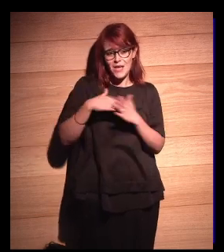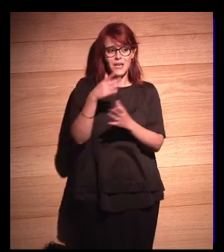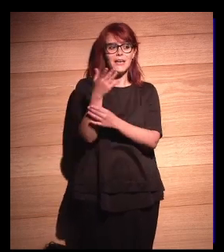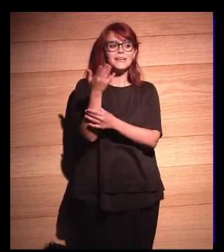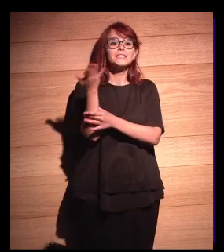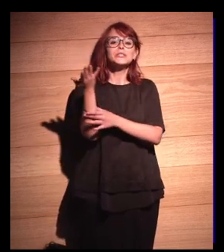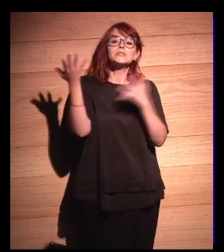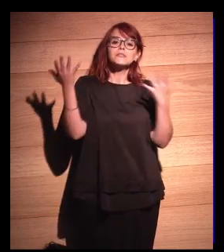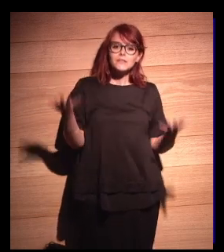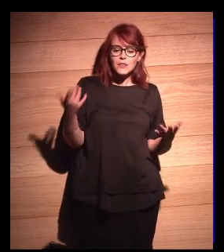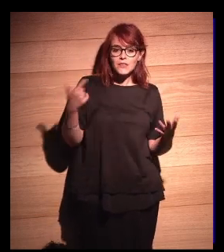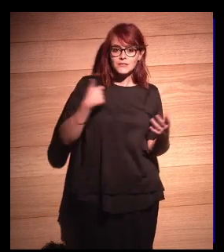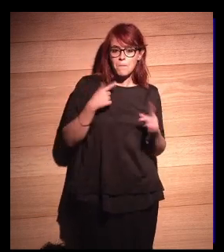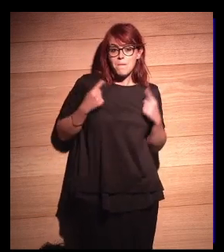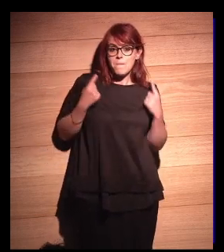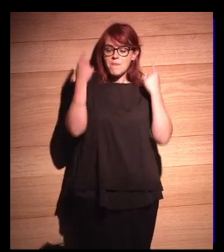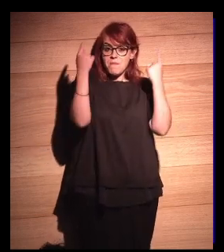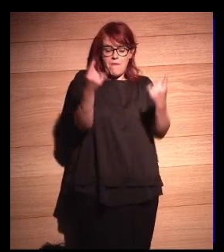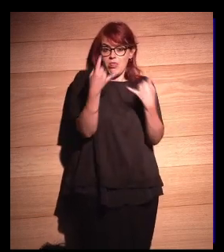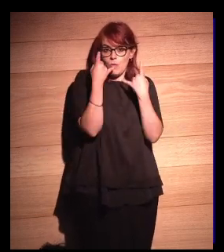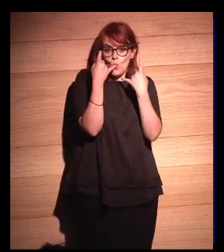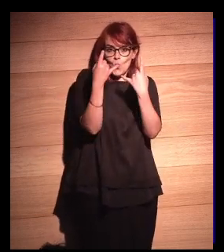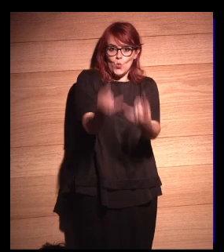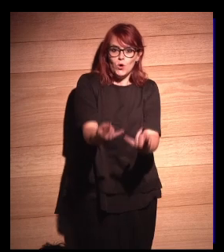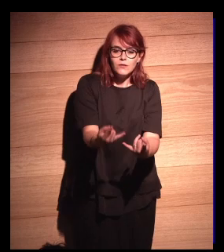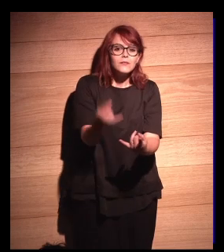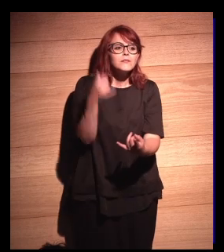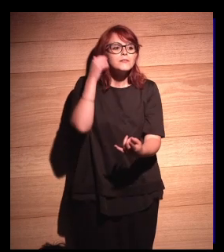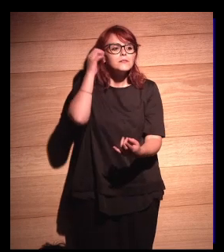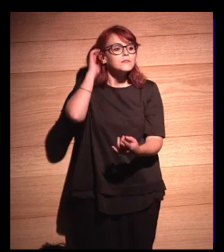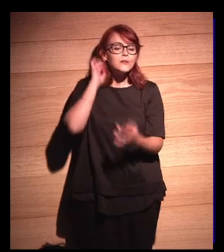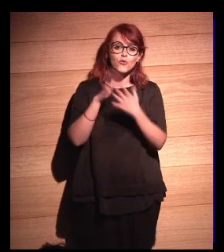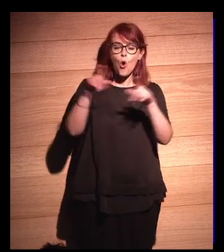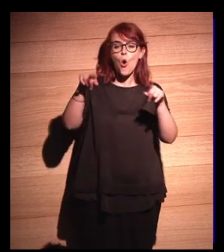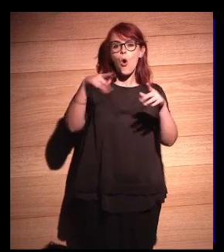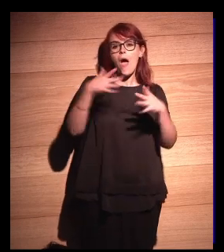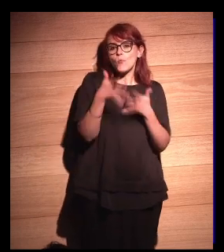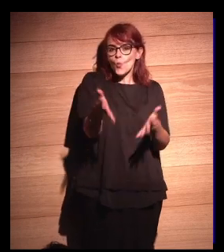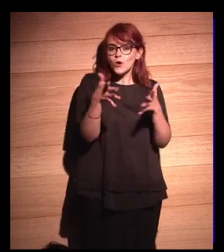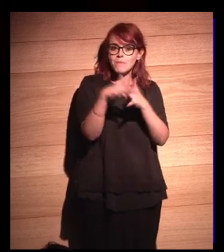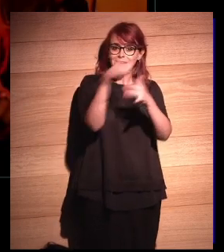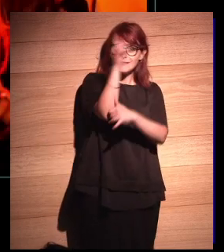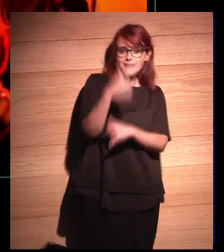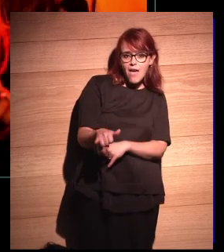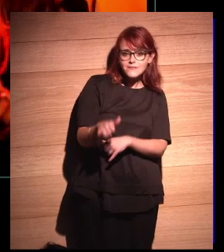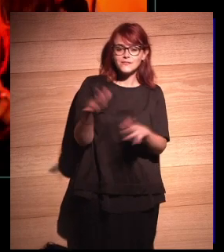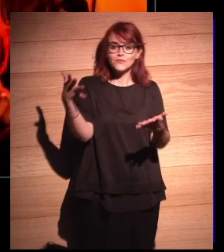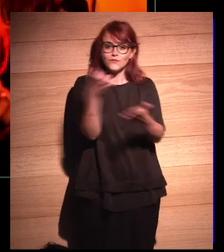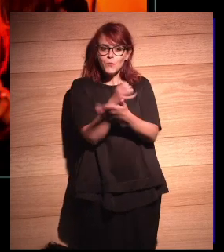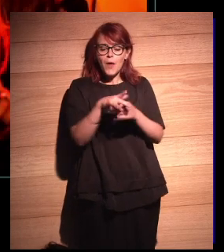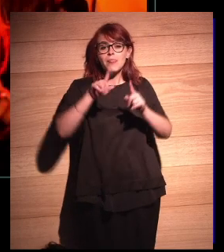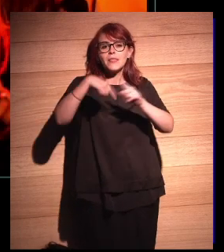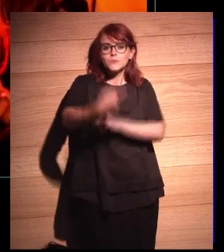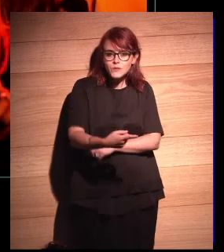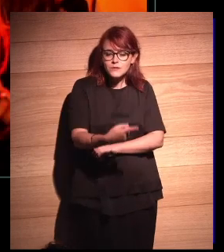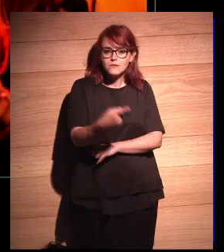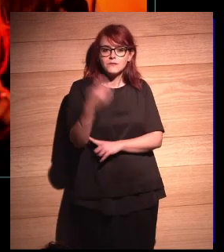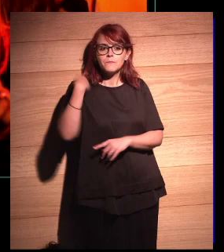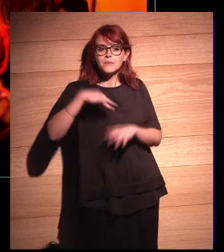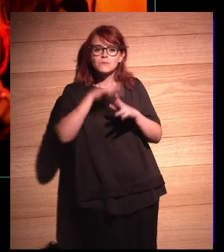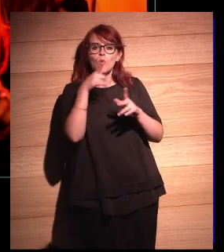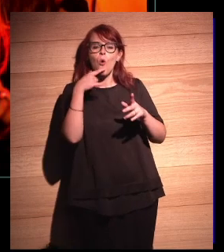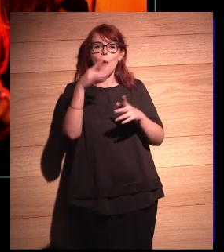But that was my first love, and then I loved jazz, Ella Fitzgerald, and then later Björk,